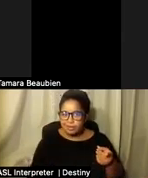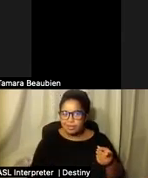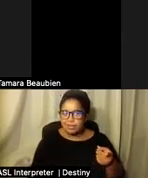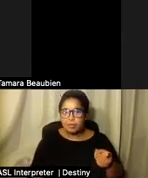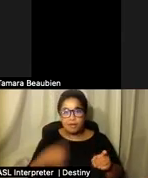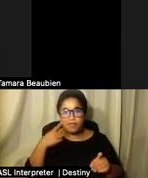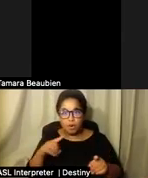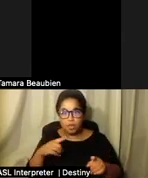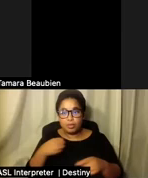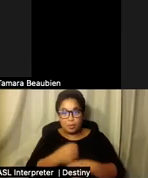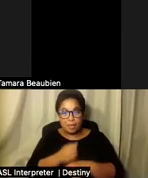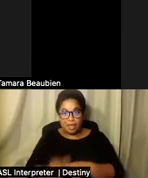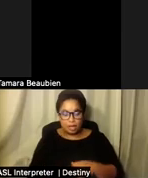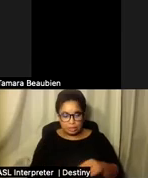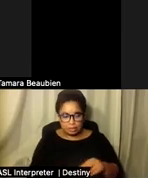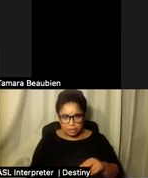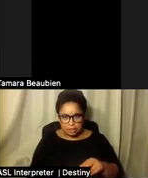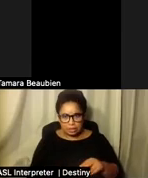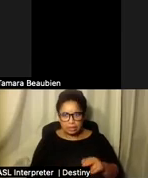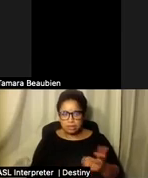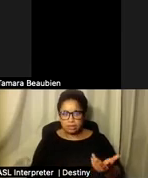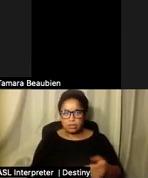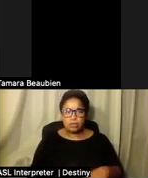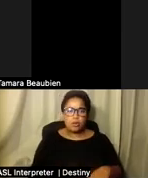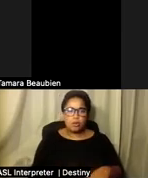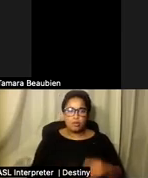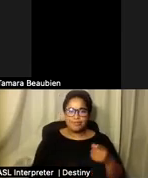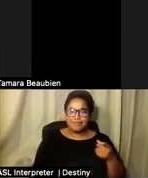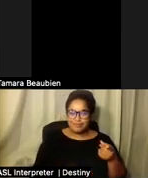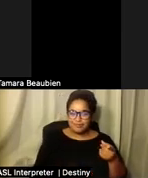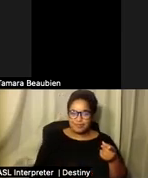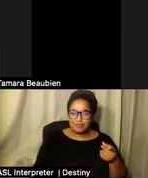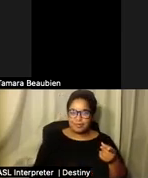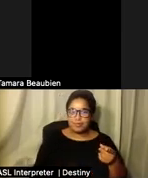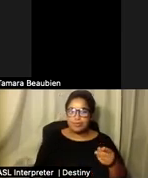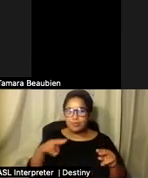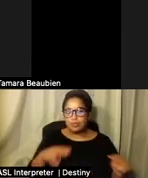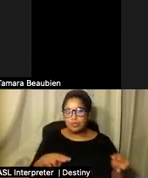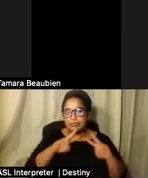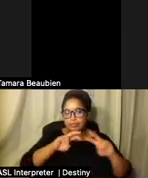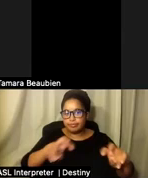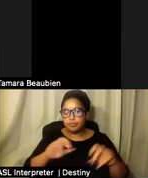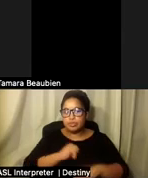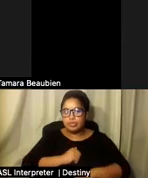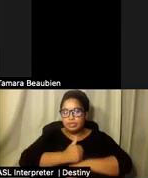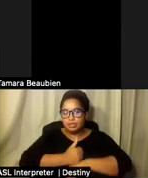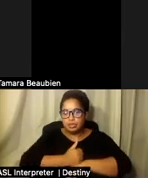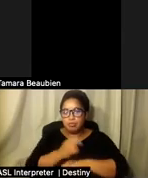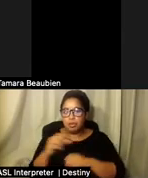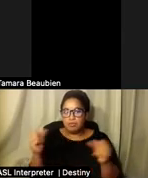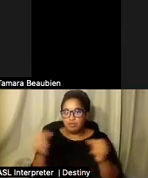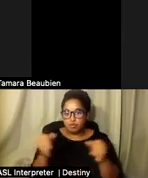the bracket manufacturer. We can go back one slide. There we go. So let's take a closer look. We set that